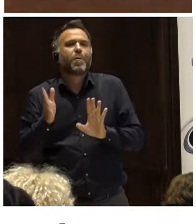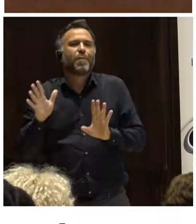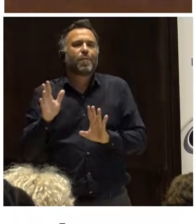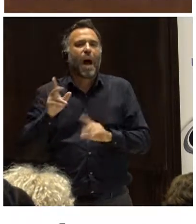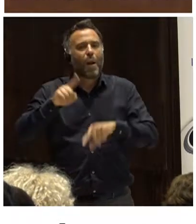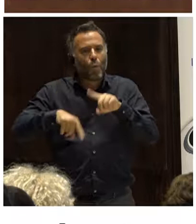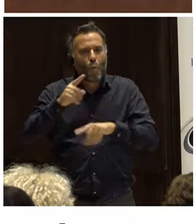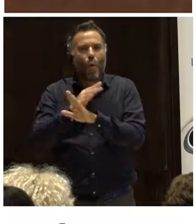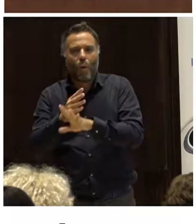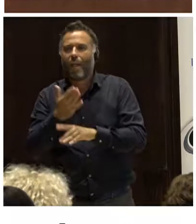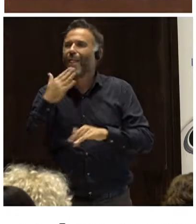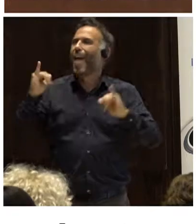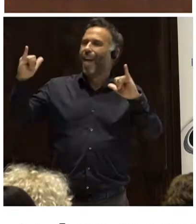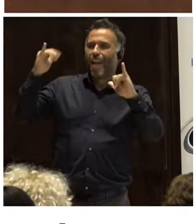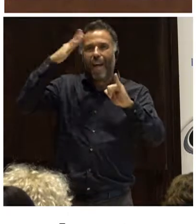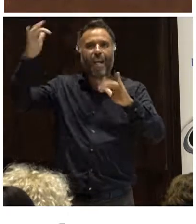could be if